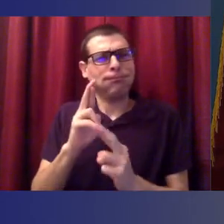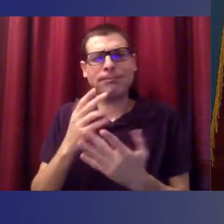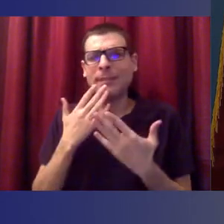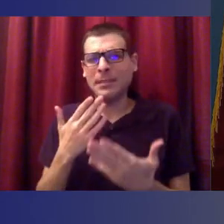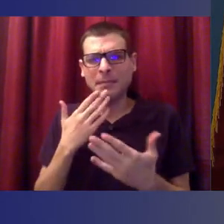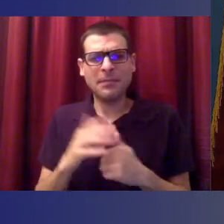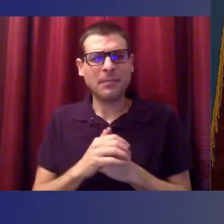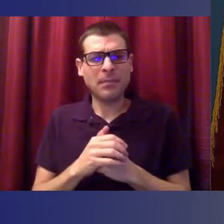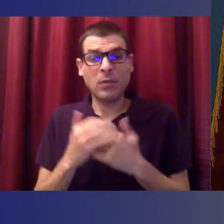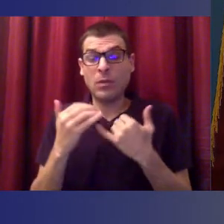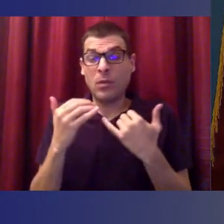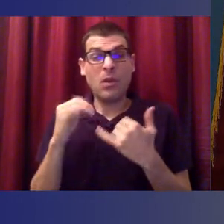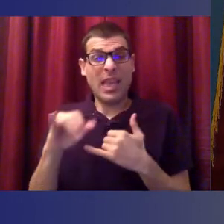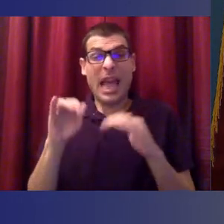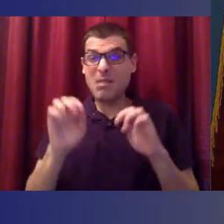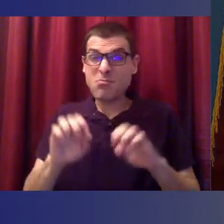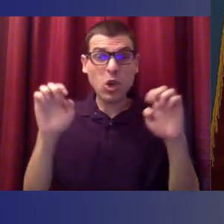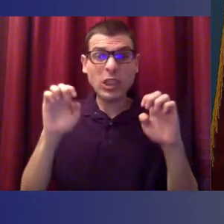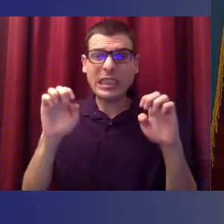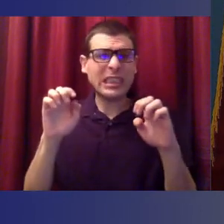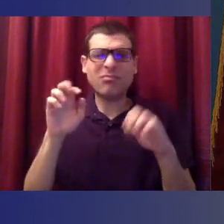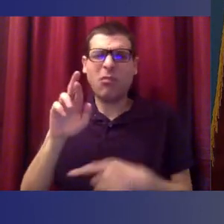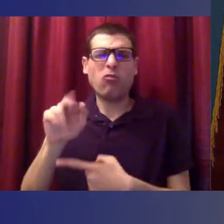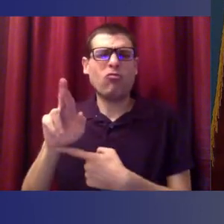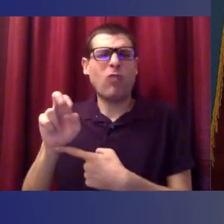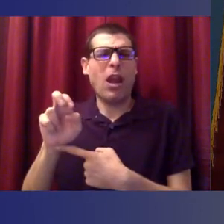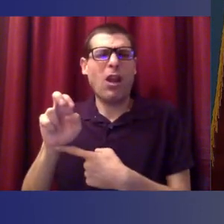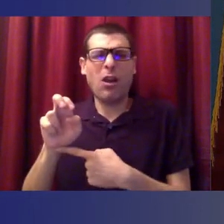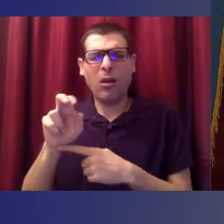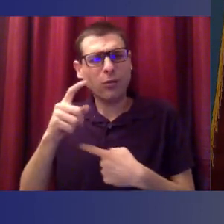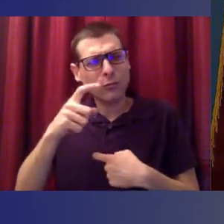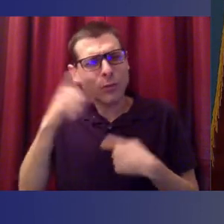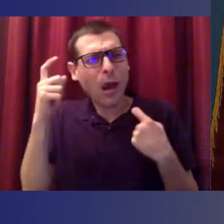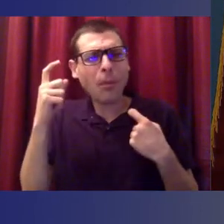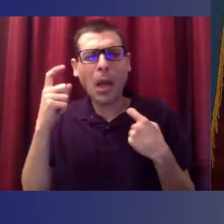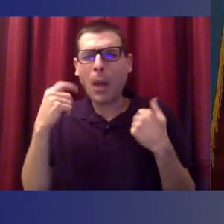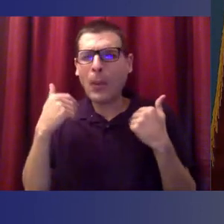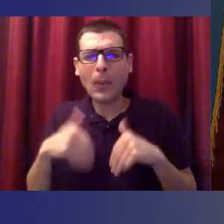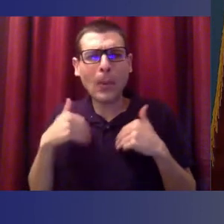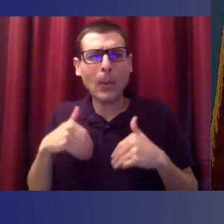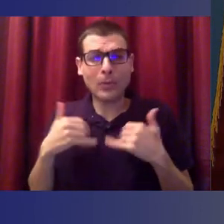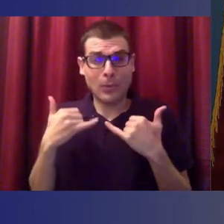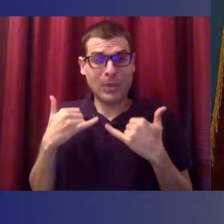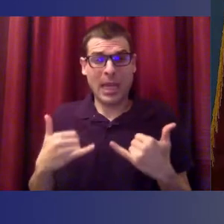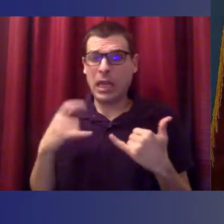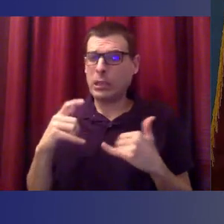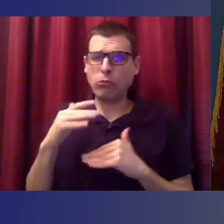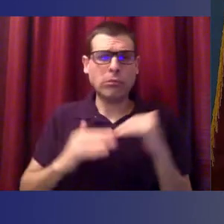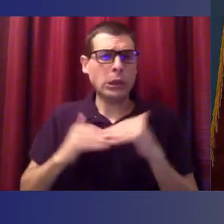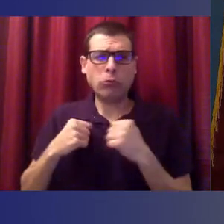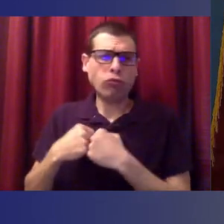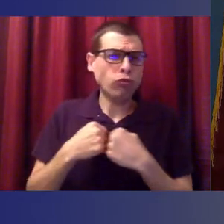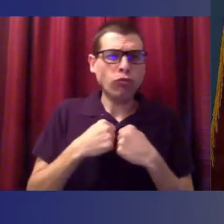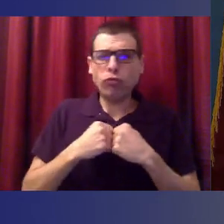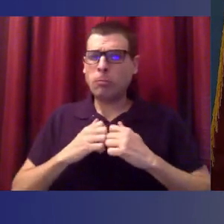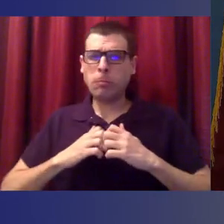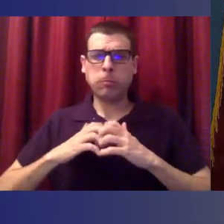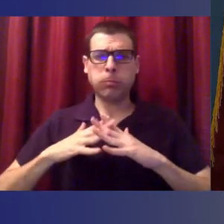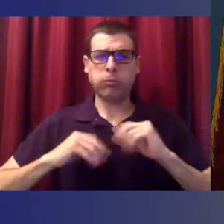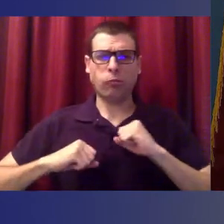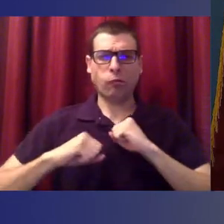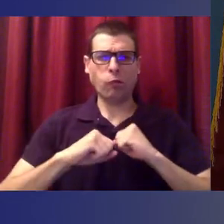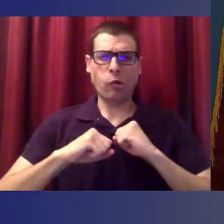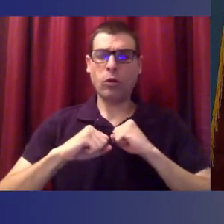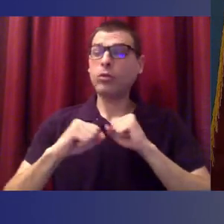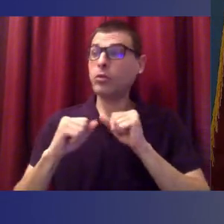this once-in-a-lifetime emergency, the work of public health will be critical to keeping people from plunging through the social fabric